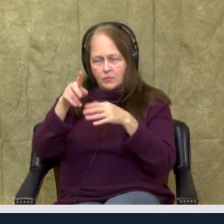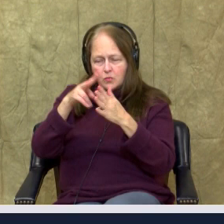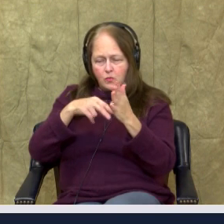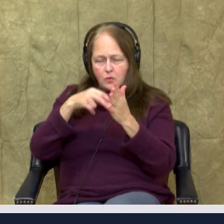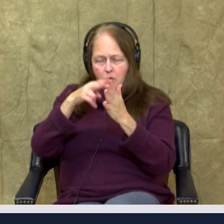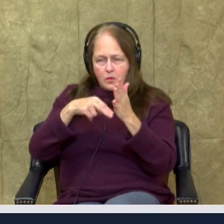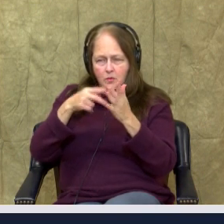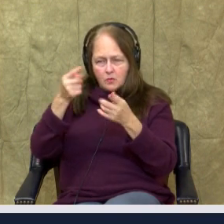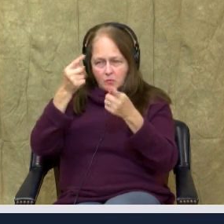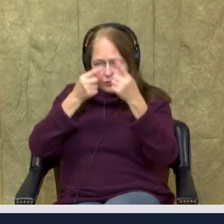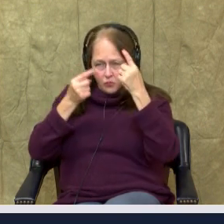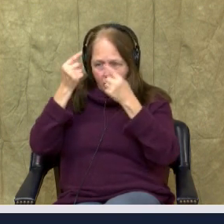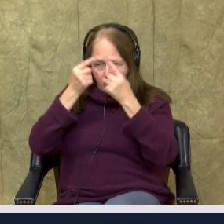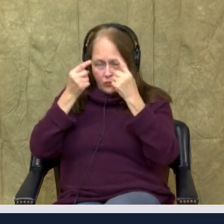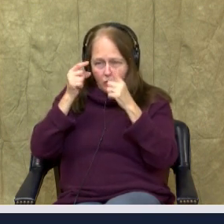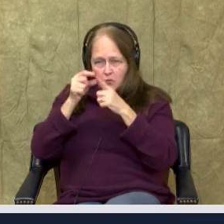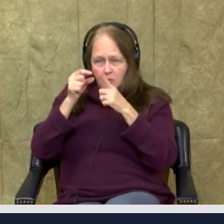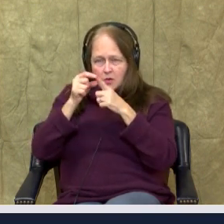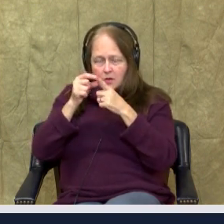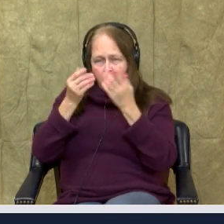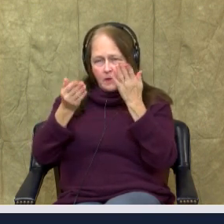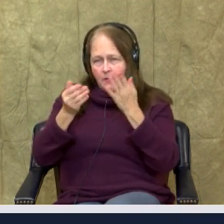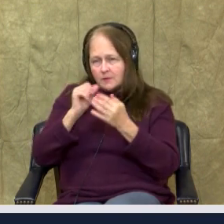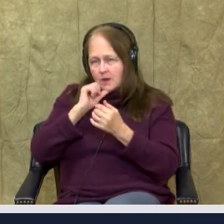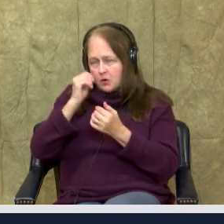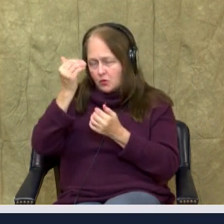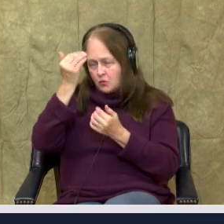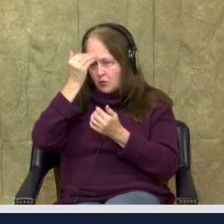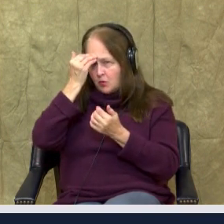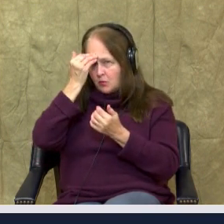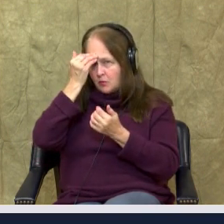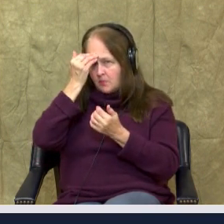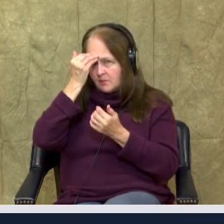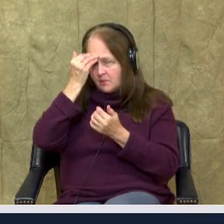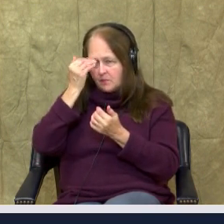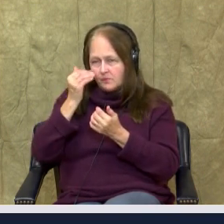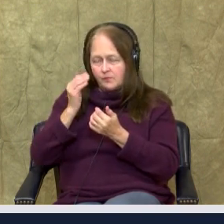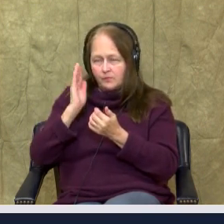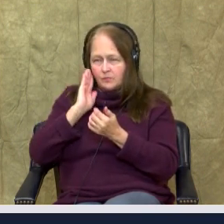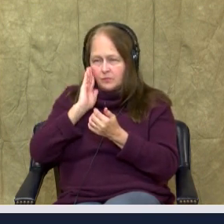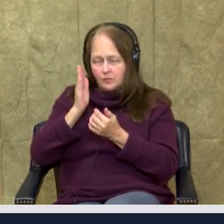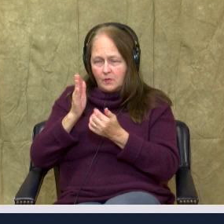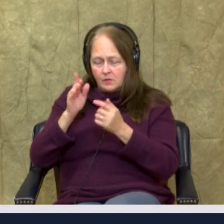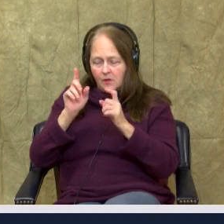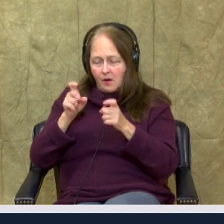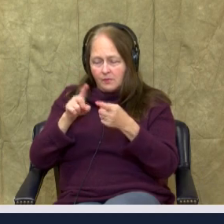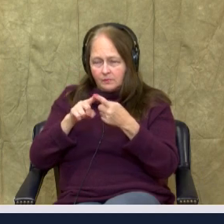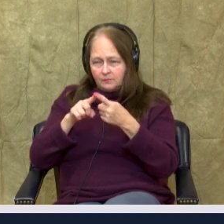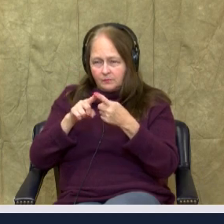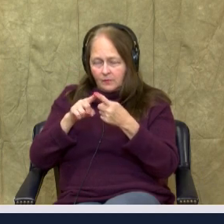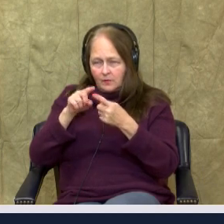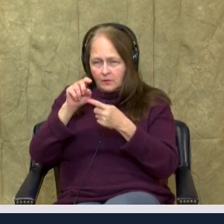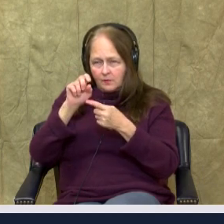that, you might have come across one word that you might not know, and it does have to do with